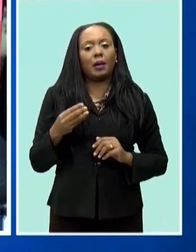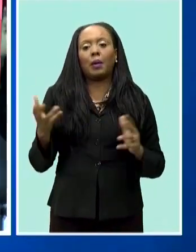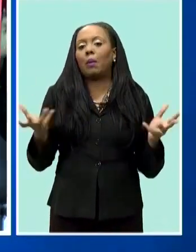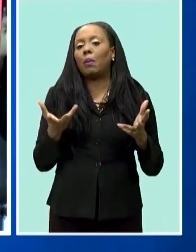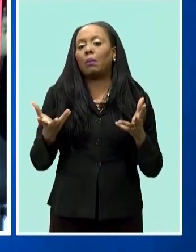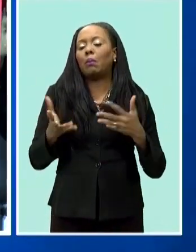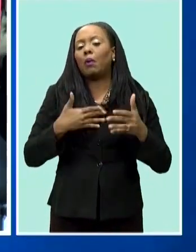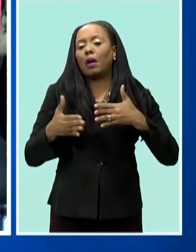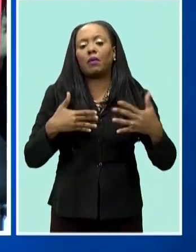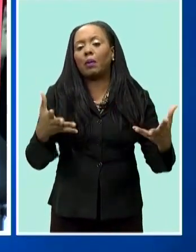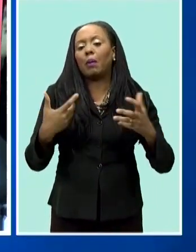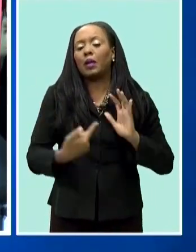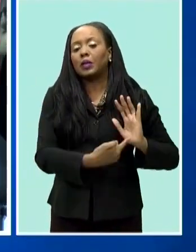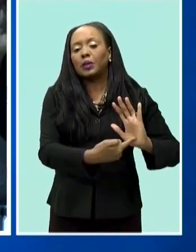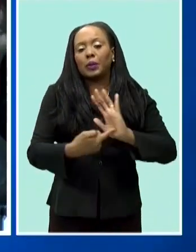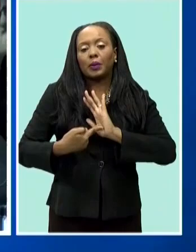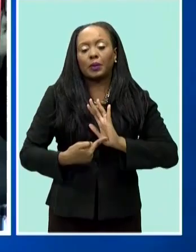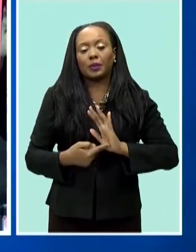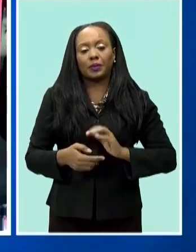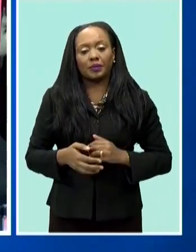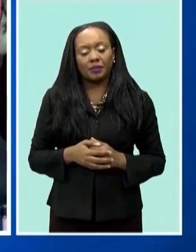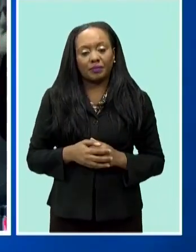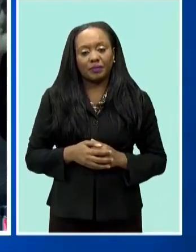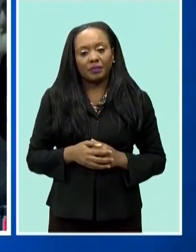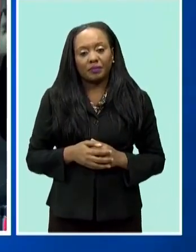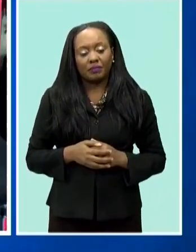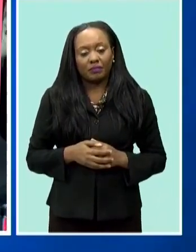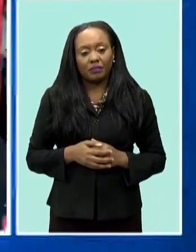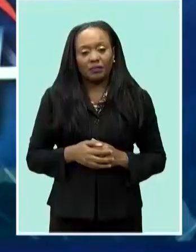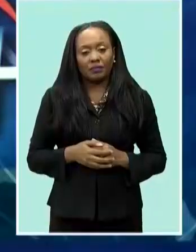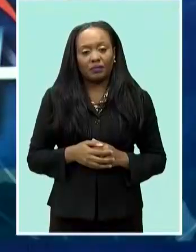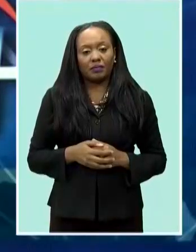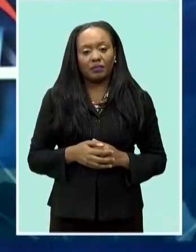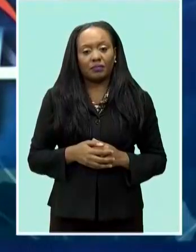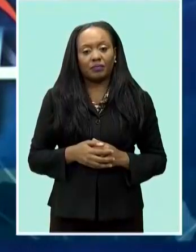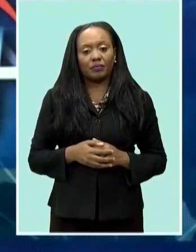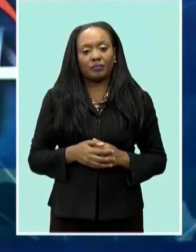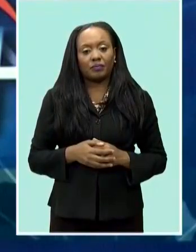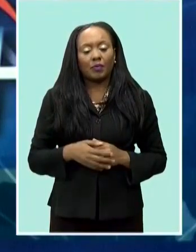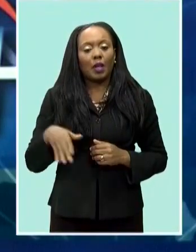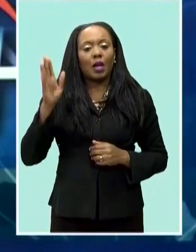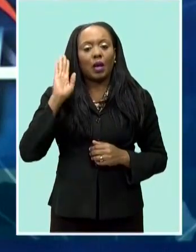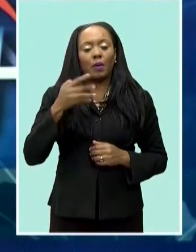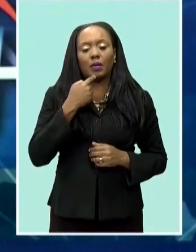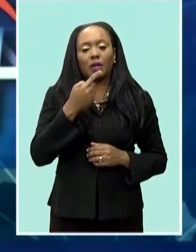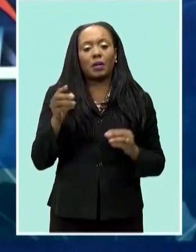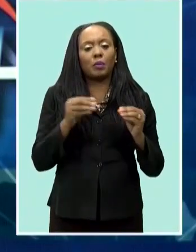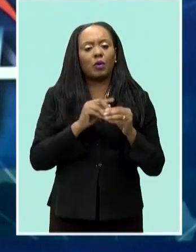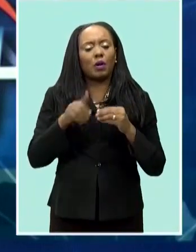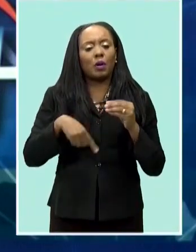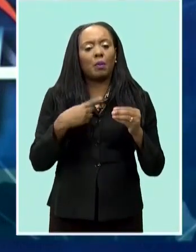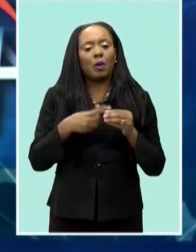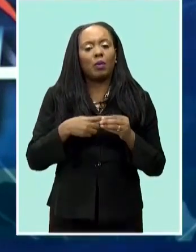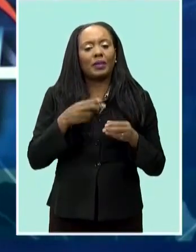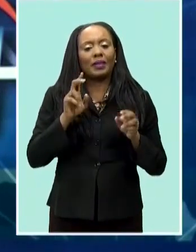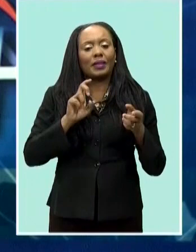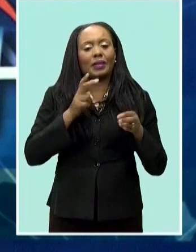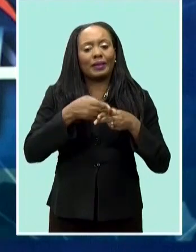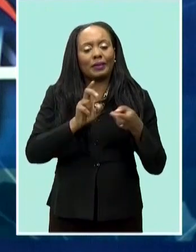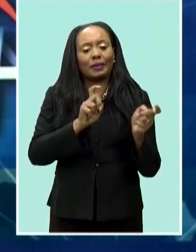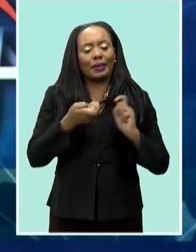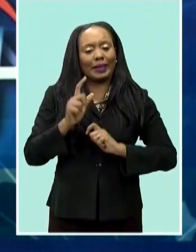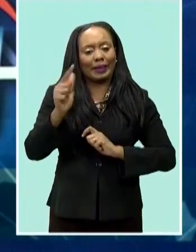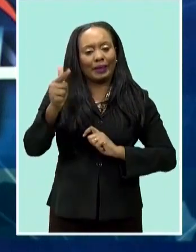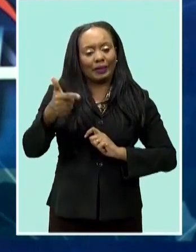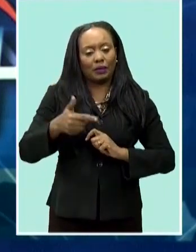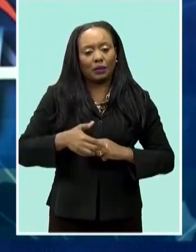is provided for the people of the country. And we will have more on that renaming ceremony a little later